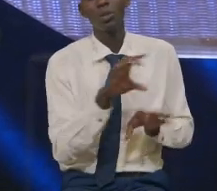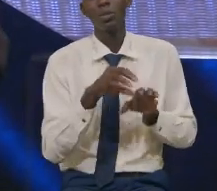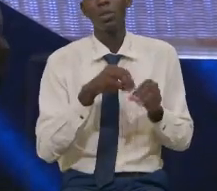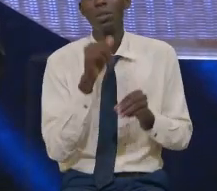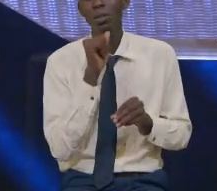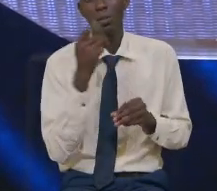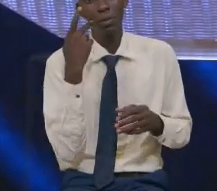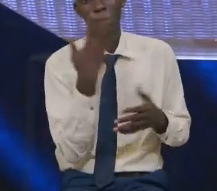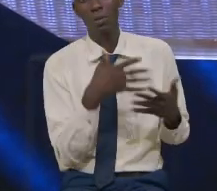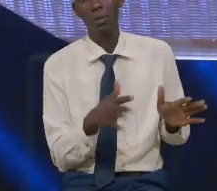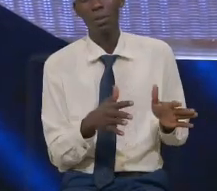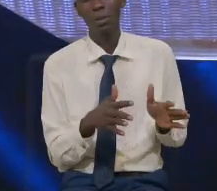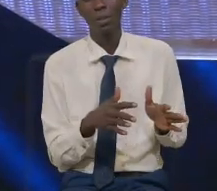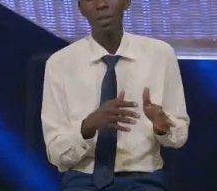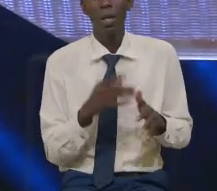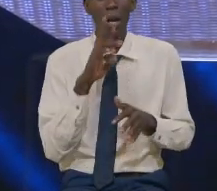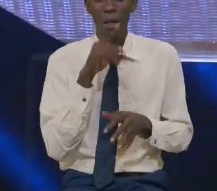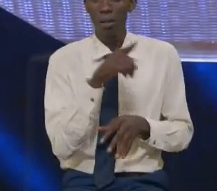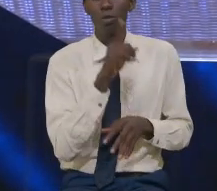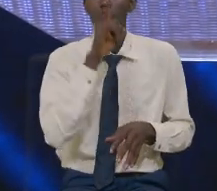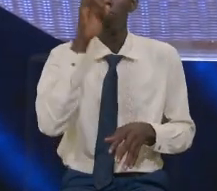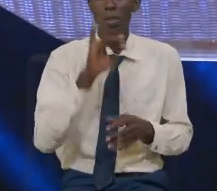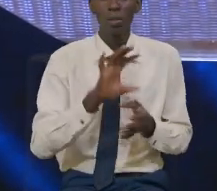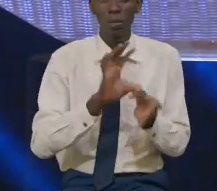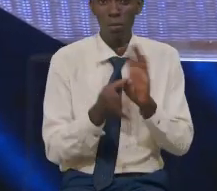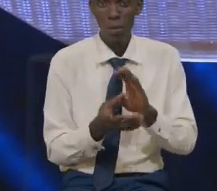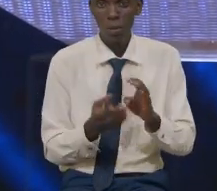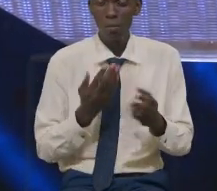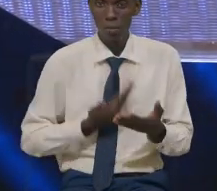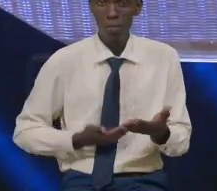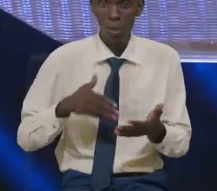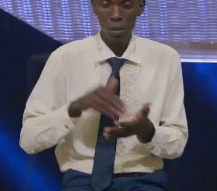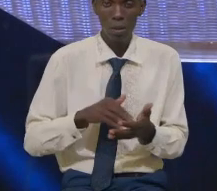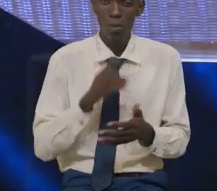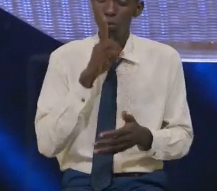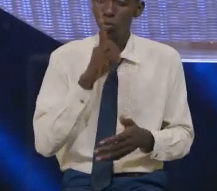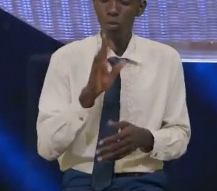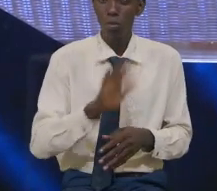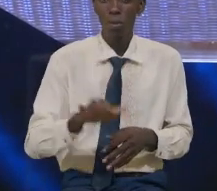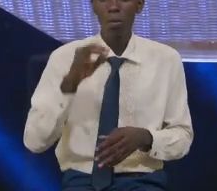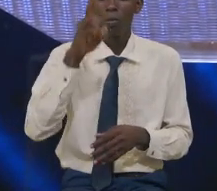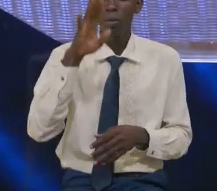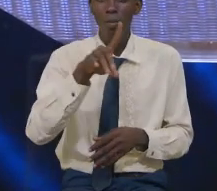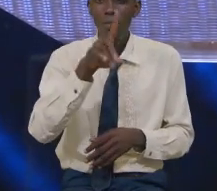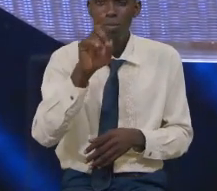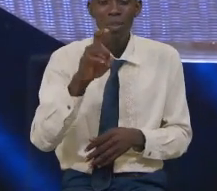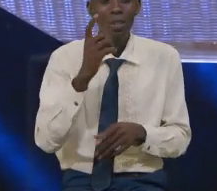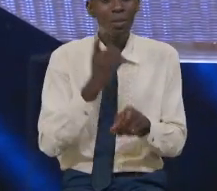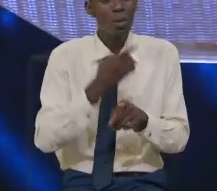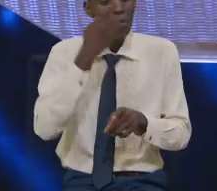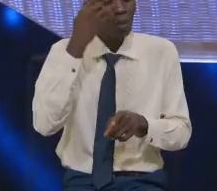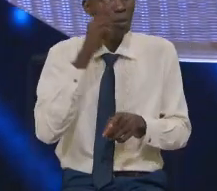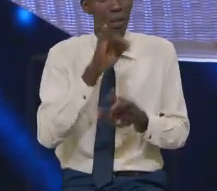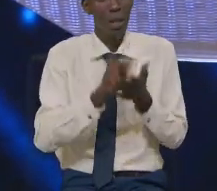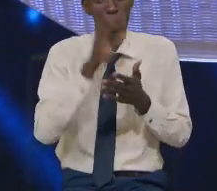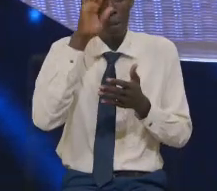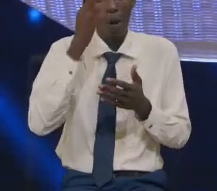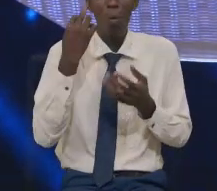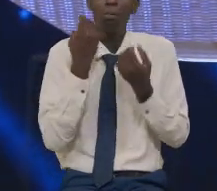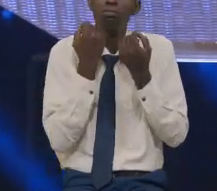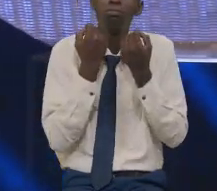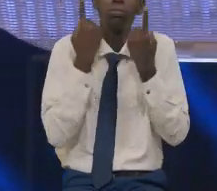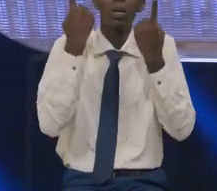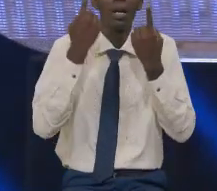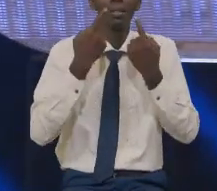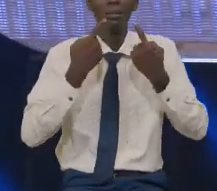really converted? Are they born again? Are they real children of God? Just because the man was amazed and was surprised,